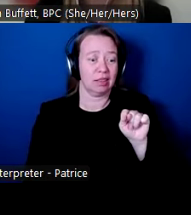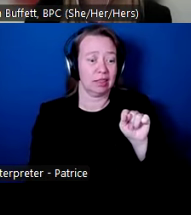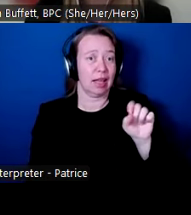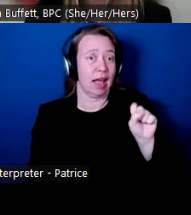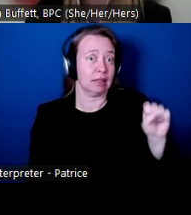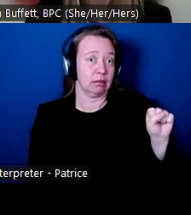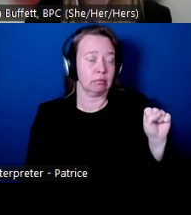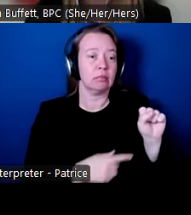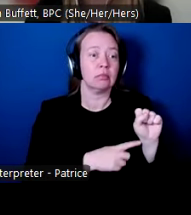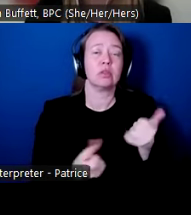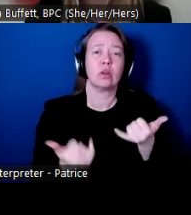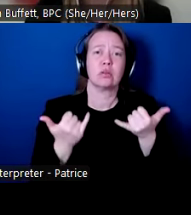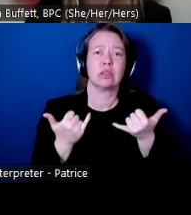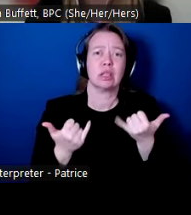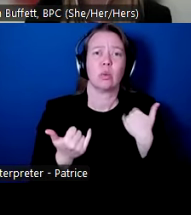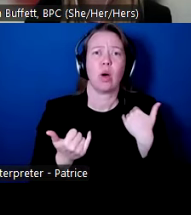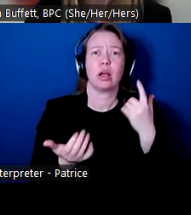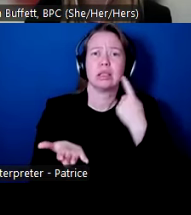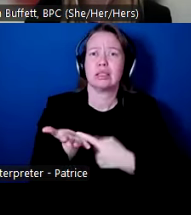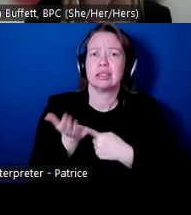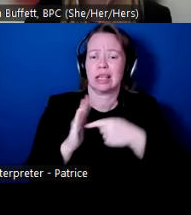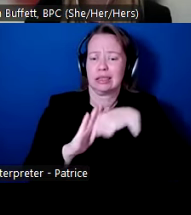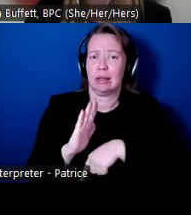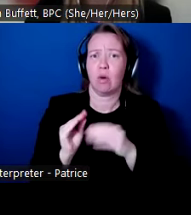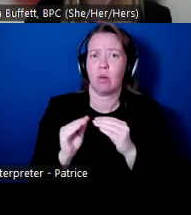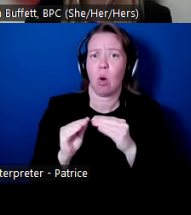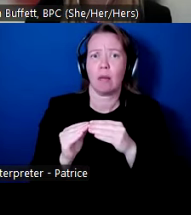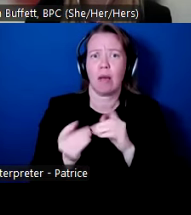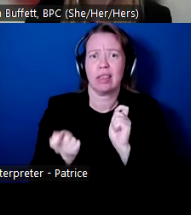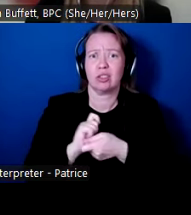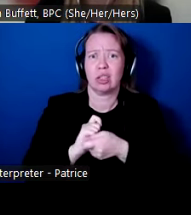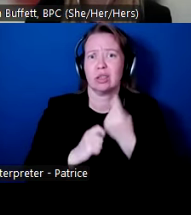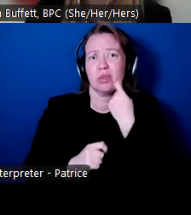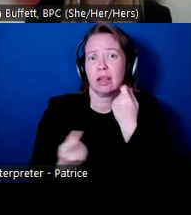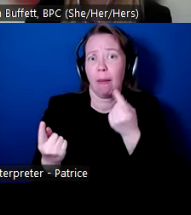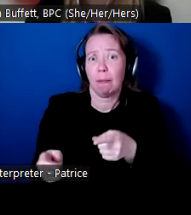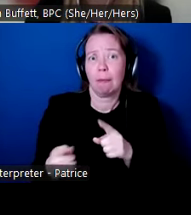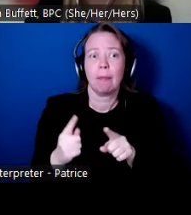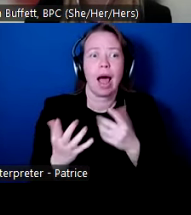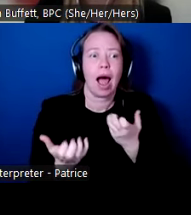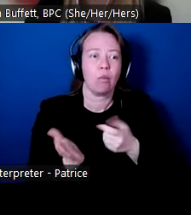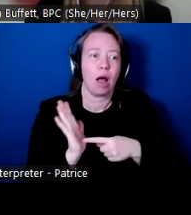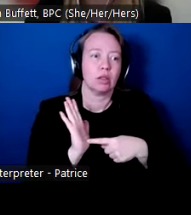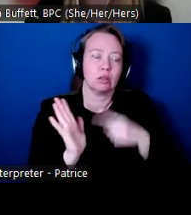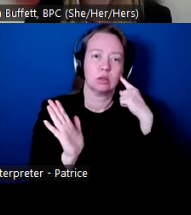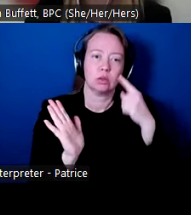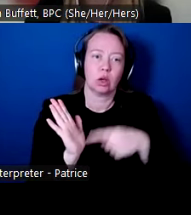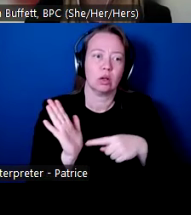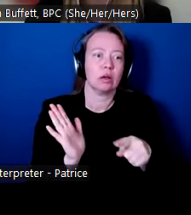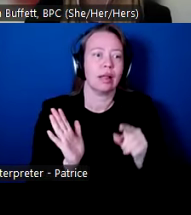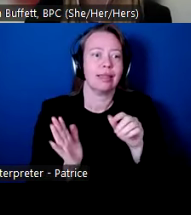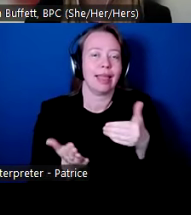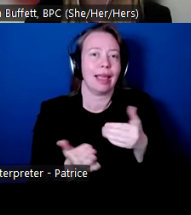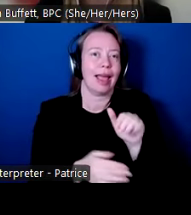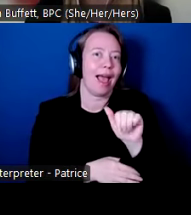talk more about some of these recent changes, I wanted to acknowledge the Medicaid Access Rule, which will have impacts on